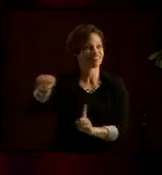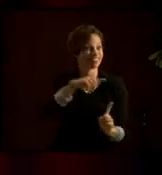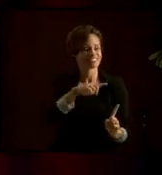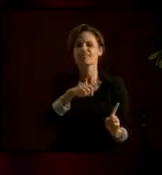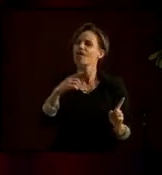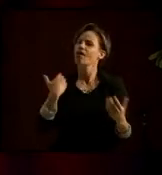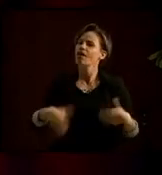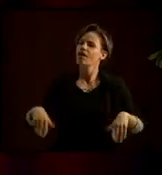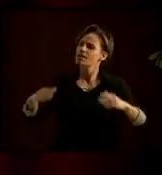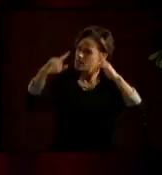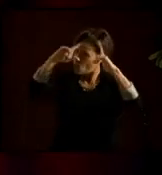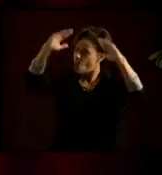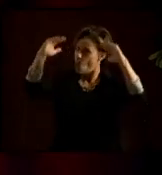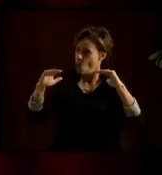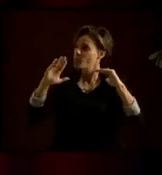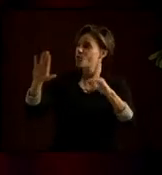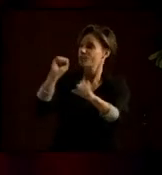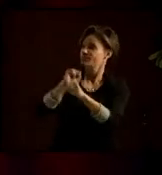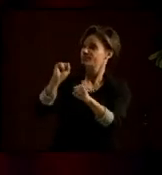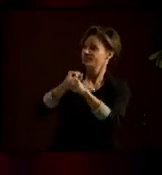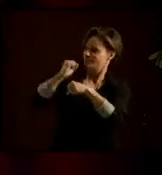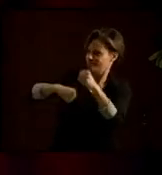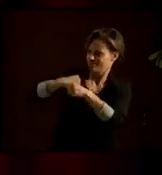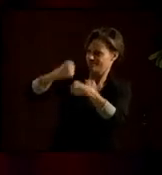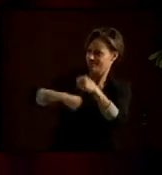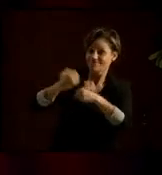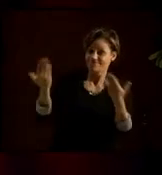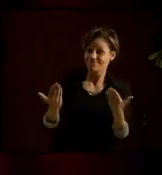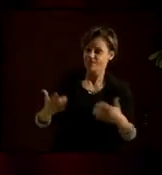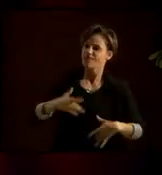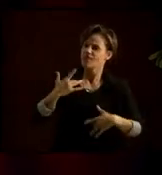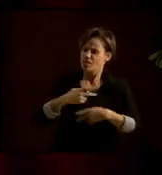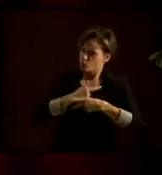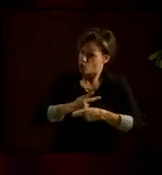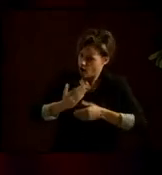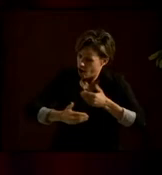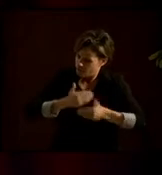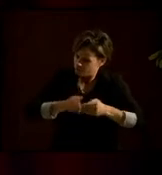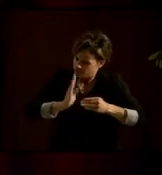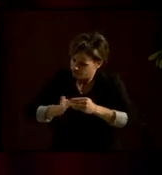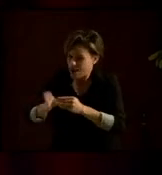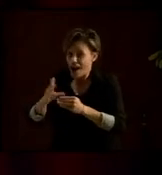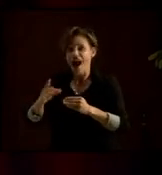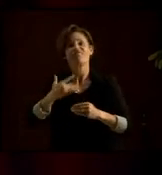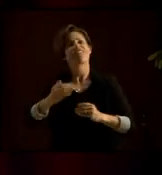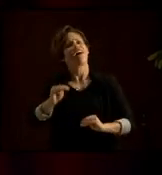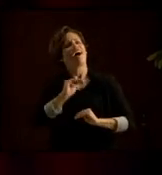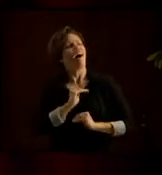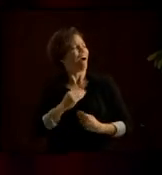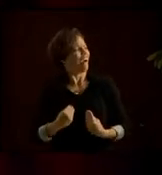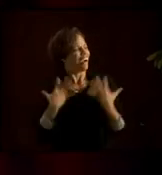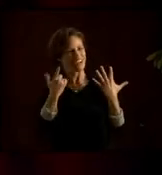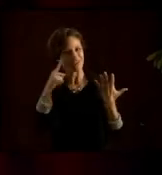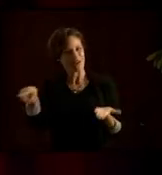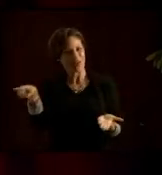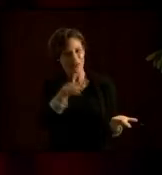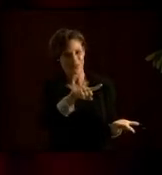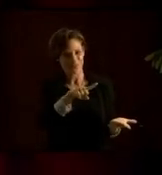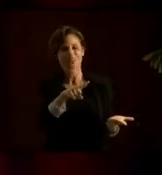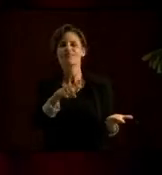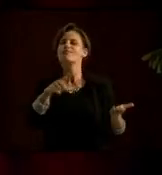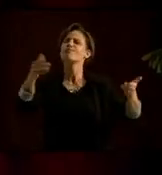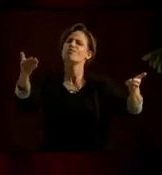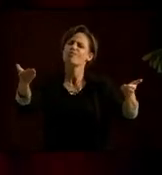Our wish is that your years at San Diego State will be both productive and rewarding for you, and we extend our most